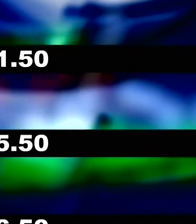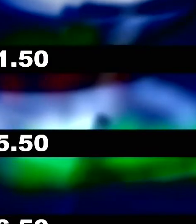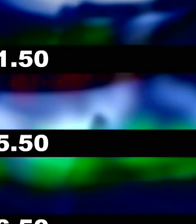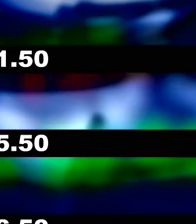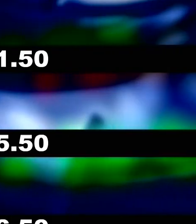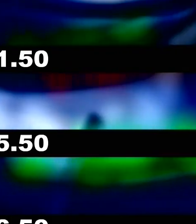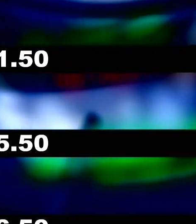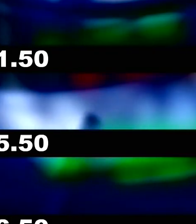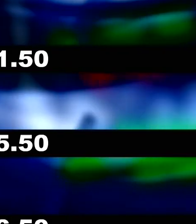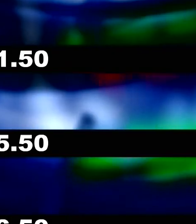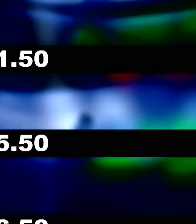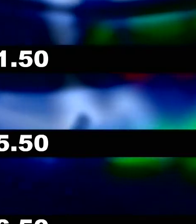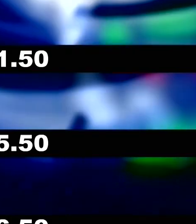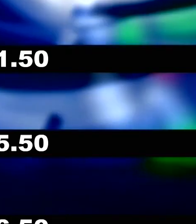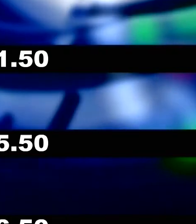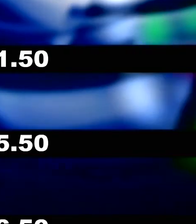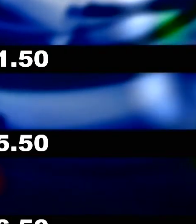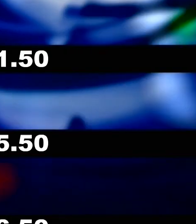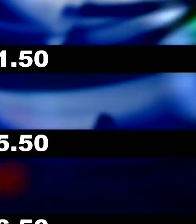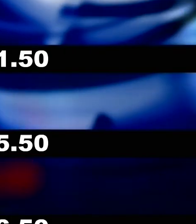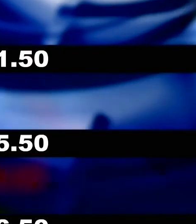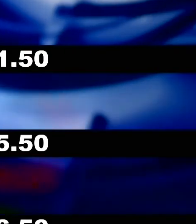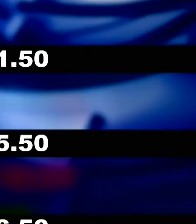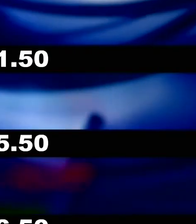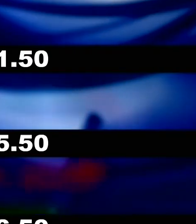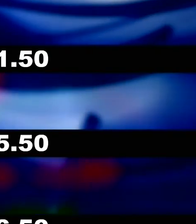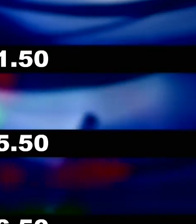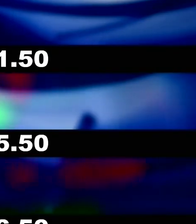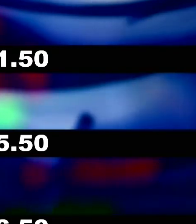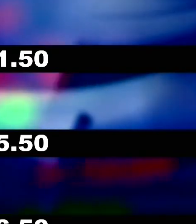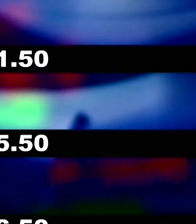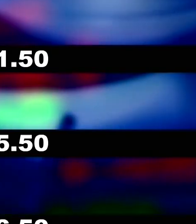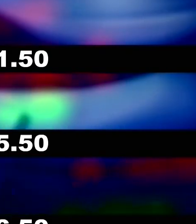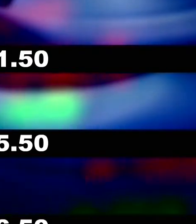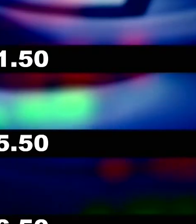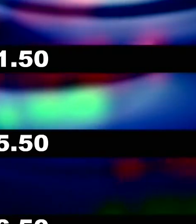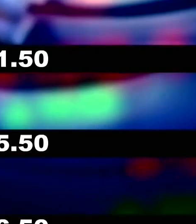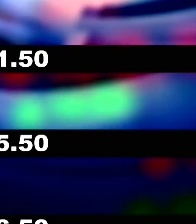100,170 shares changing hands, all for a value of